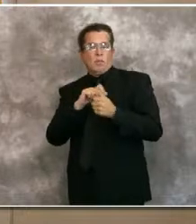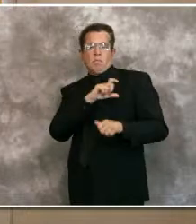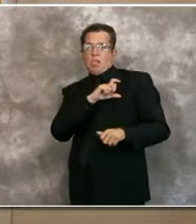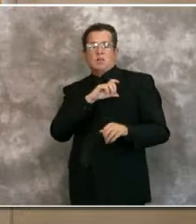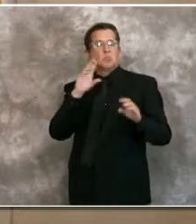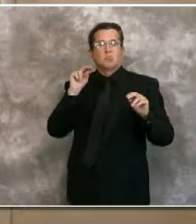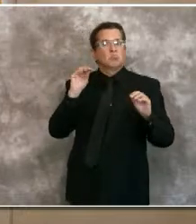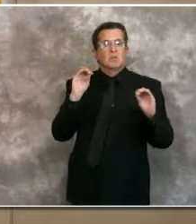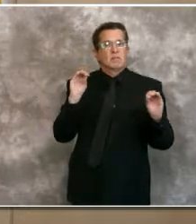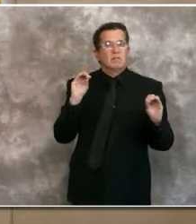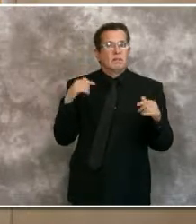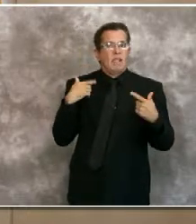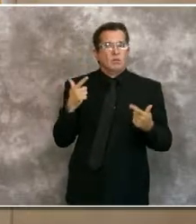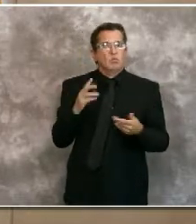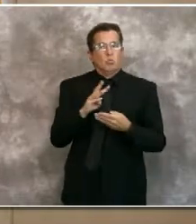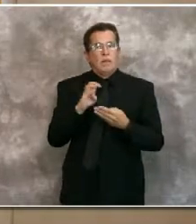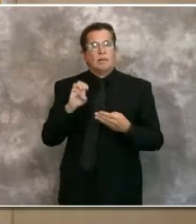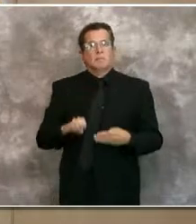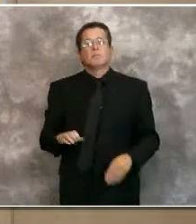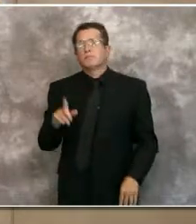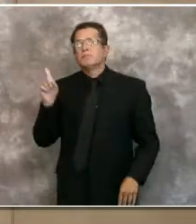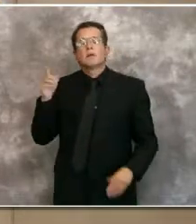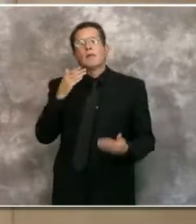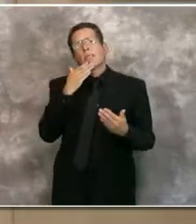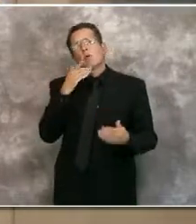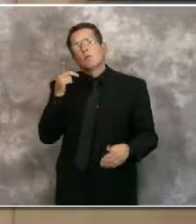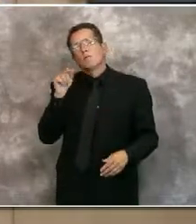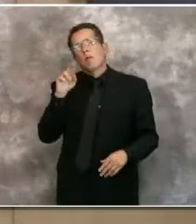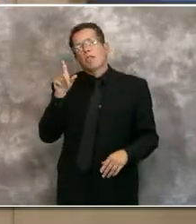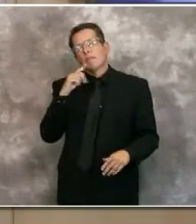enforcement. Thank you.